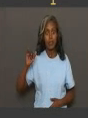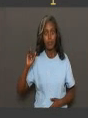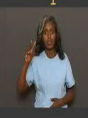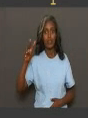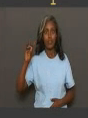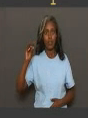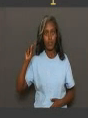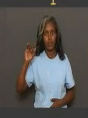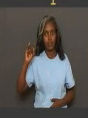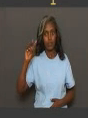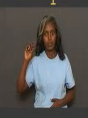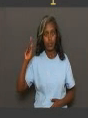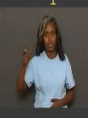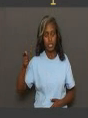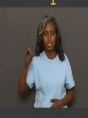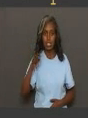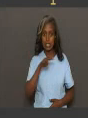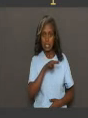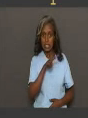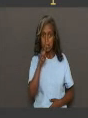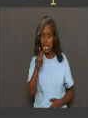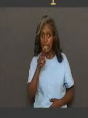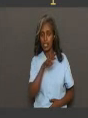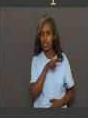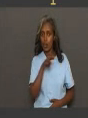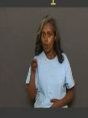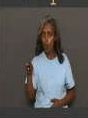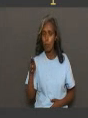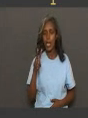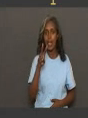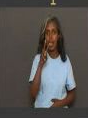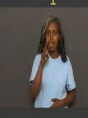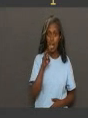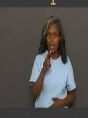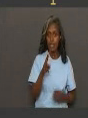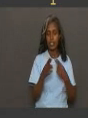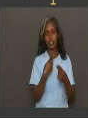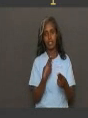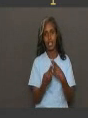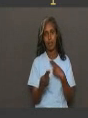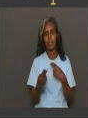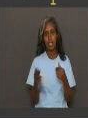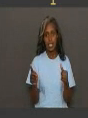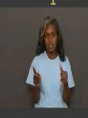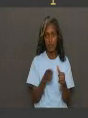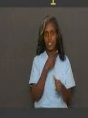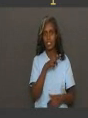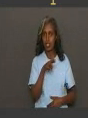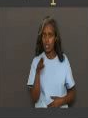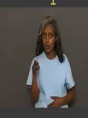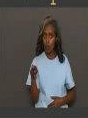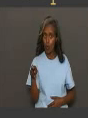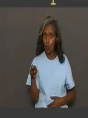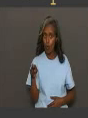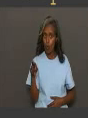Pivoting of the second row by r times the first row